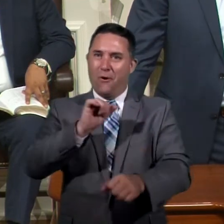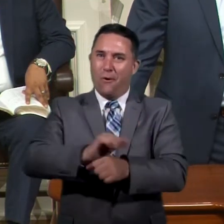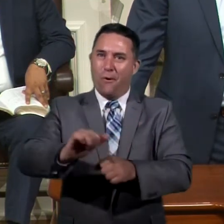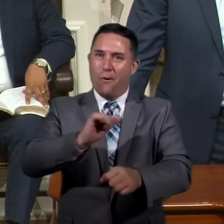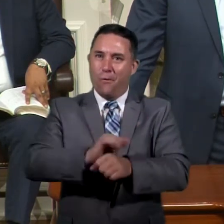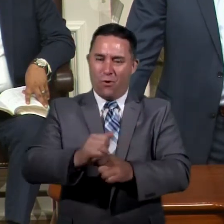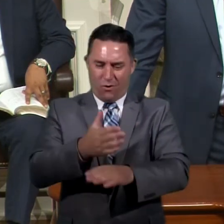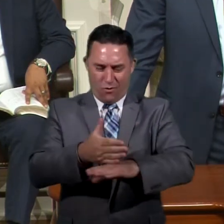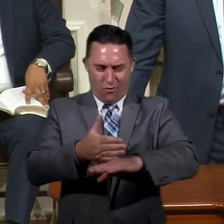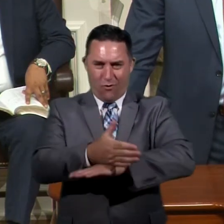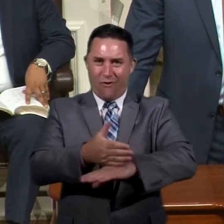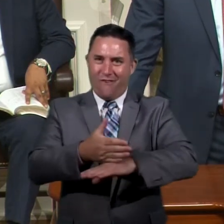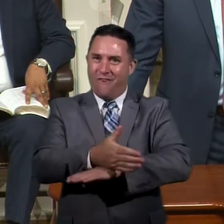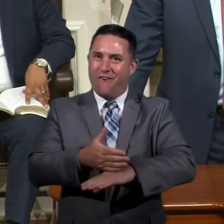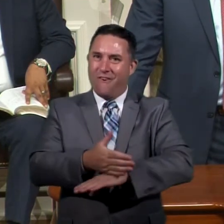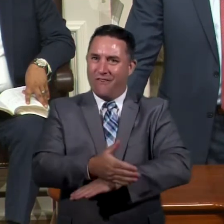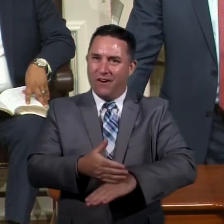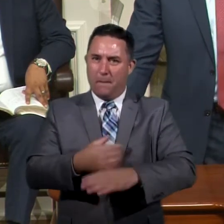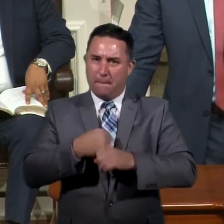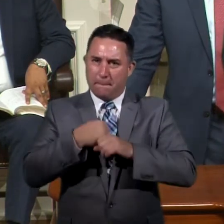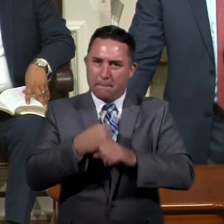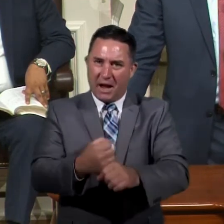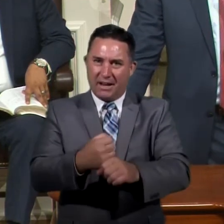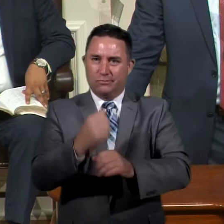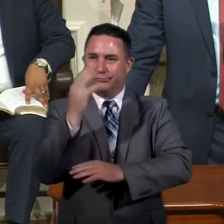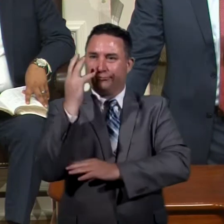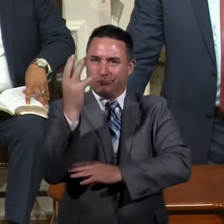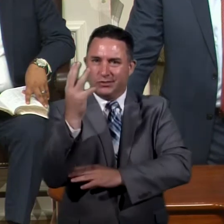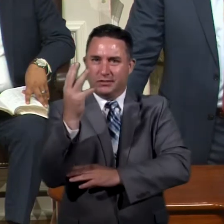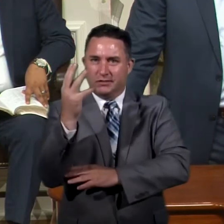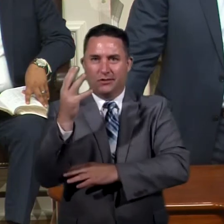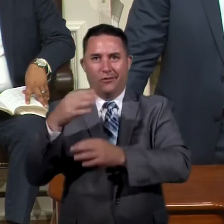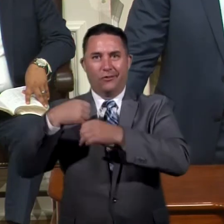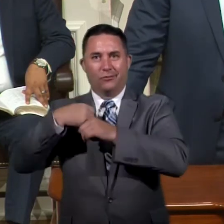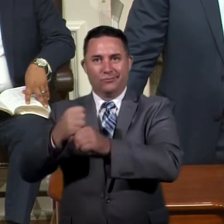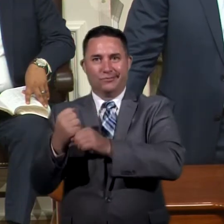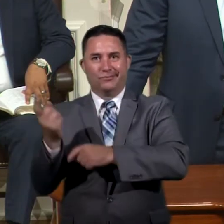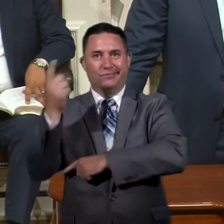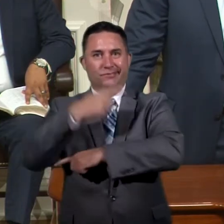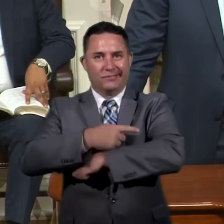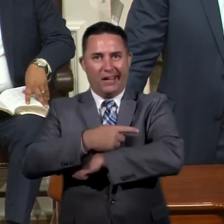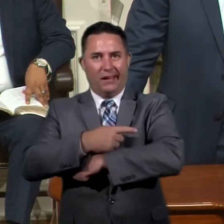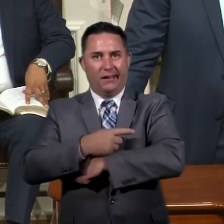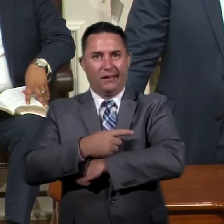Qué creador, trabajó con madera. He made the first trees on the day of creation,